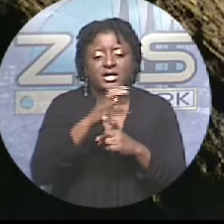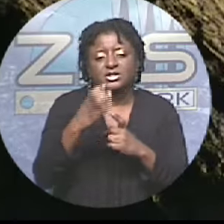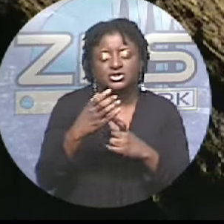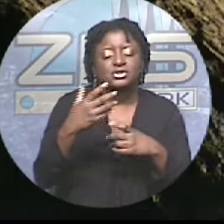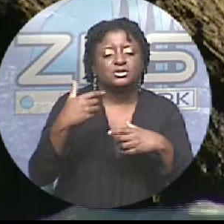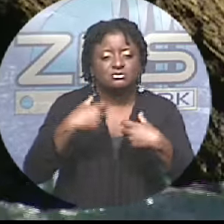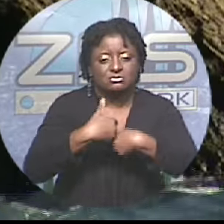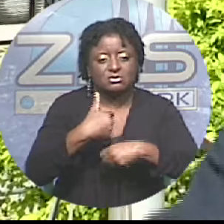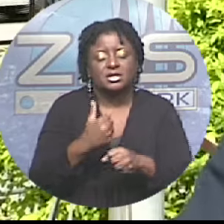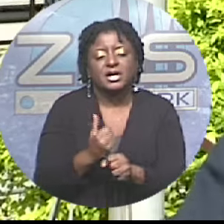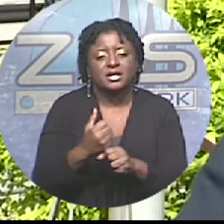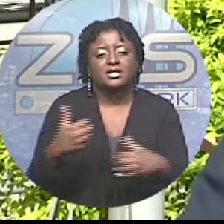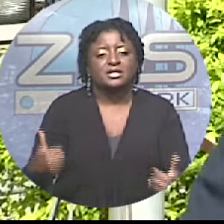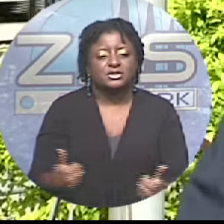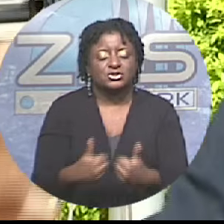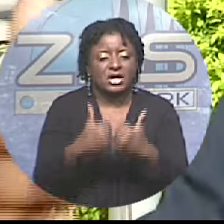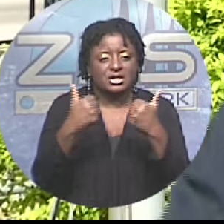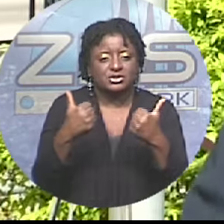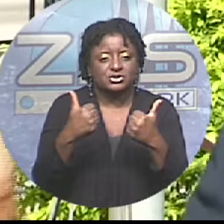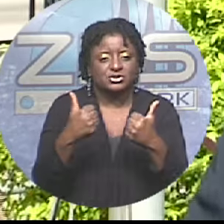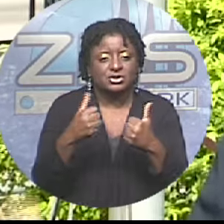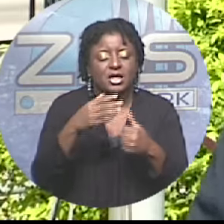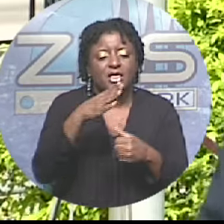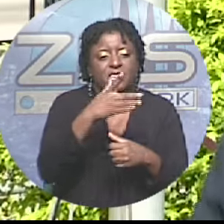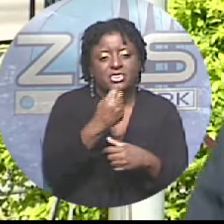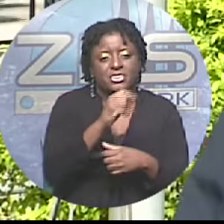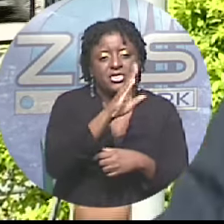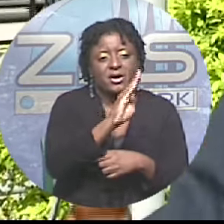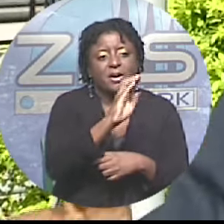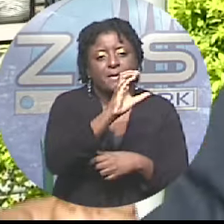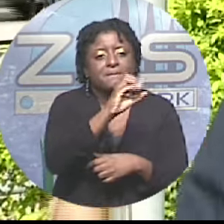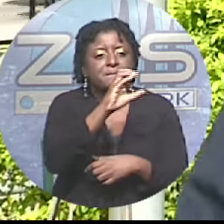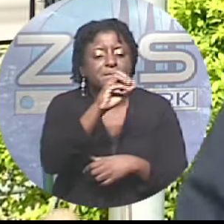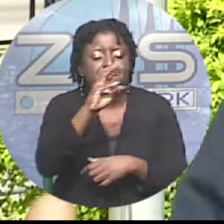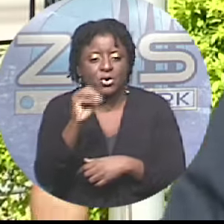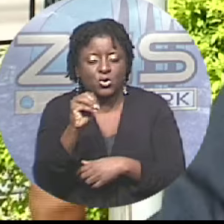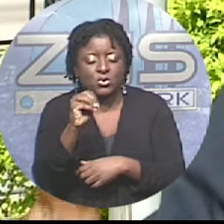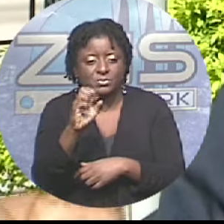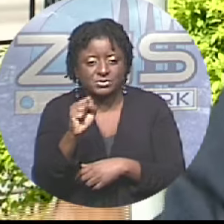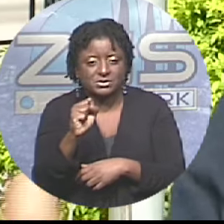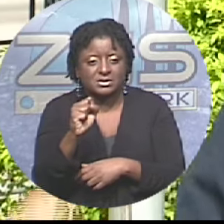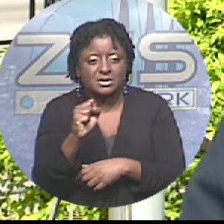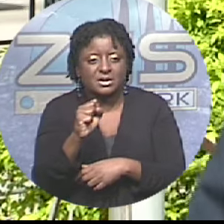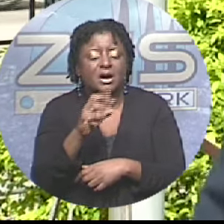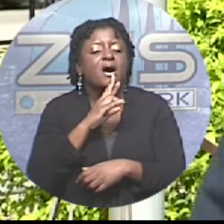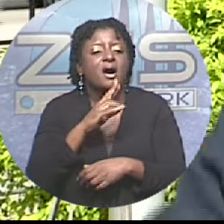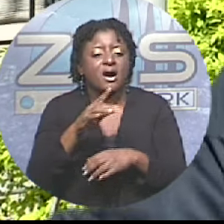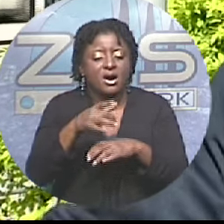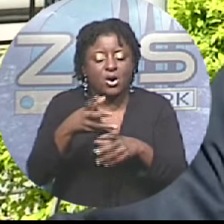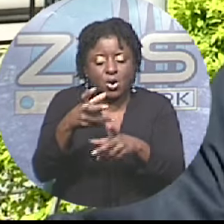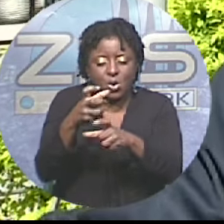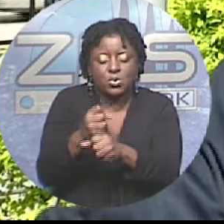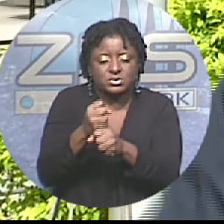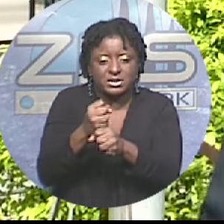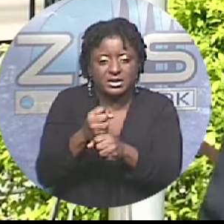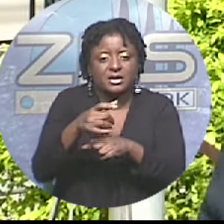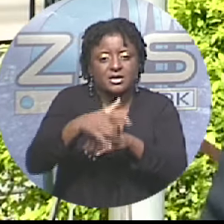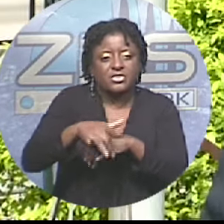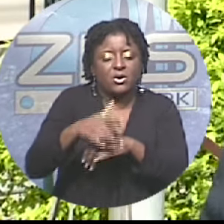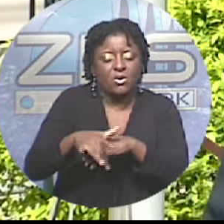booms, but with the primary and the secondary booms, they really appear to be holding and containing the oil. They